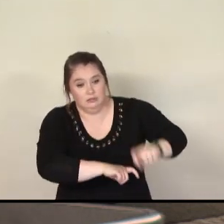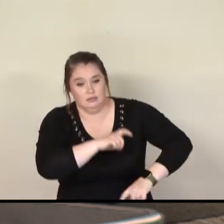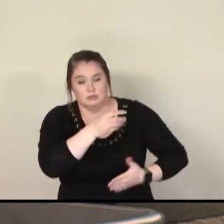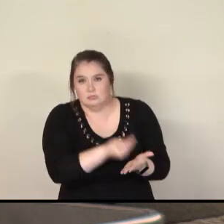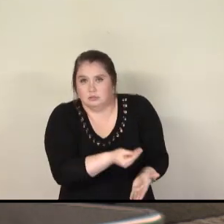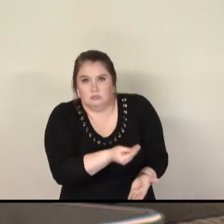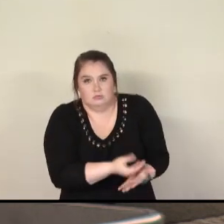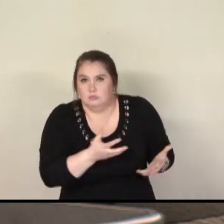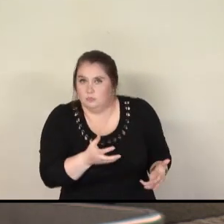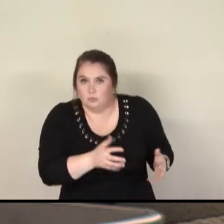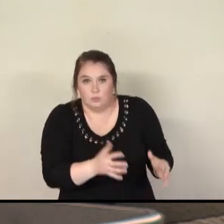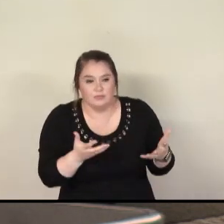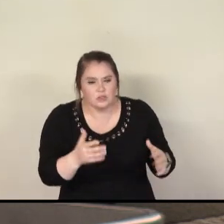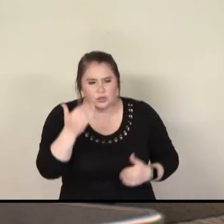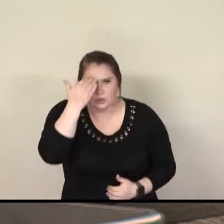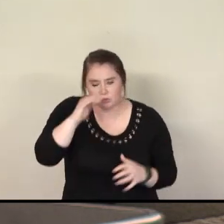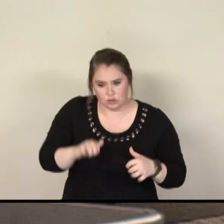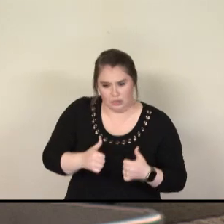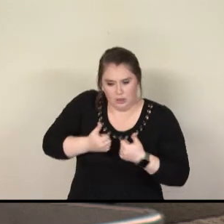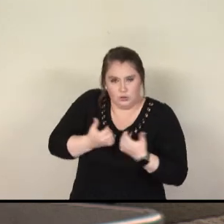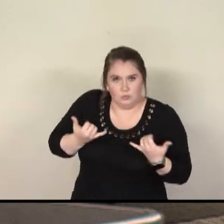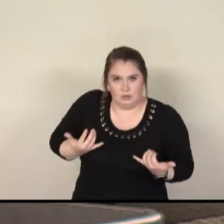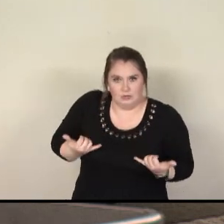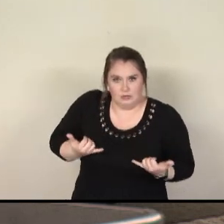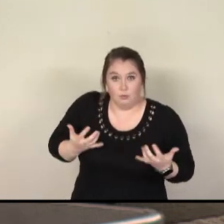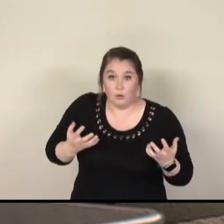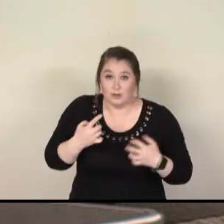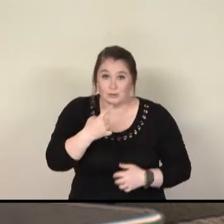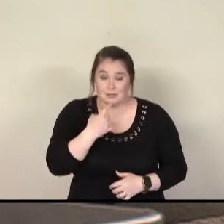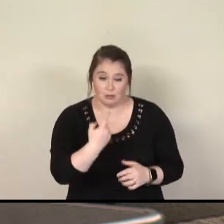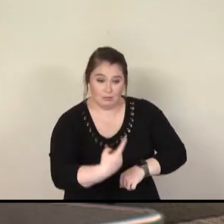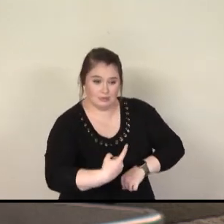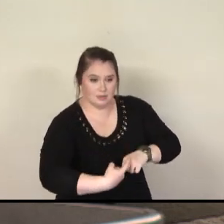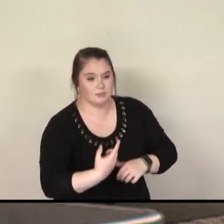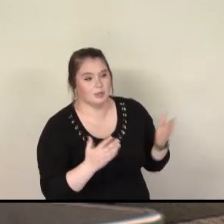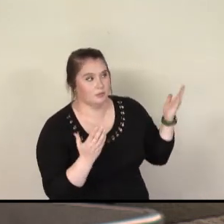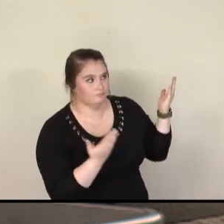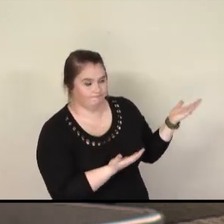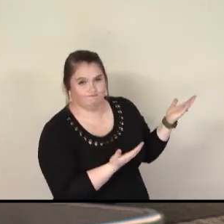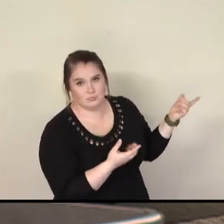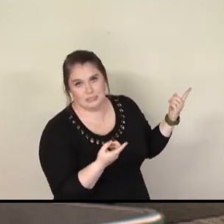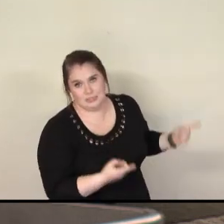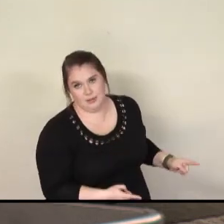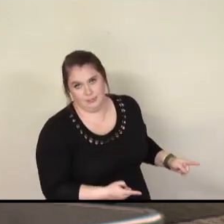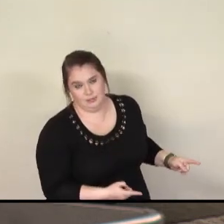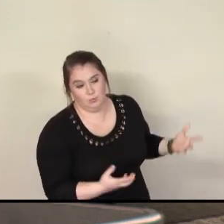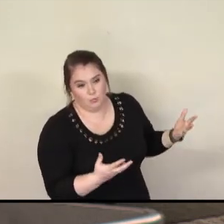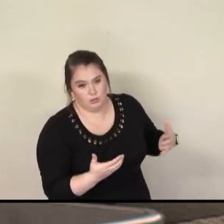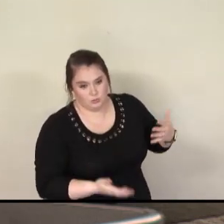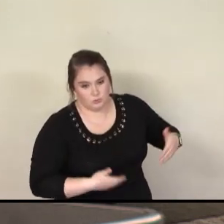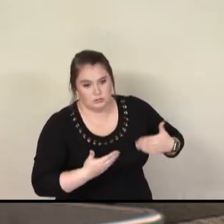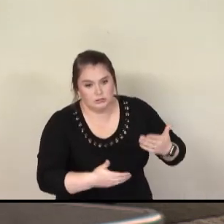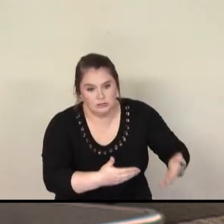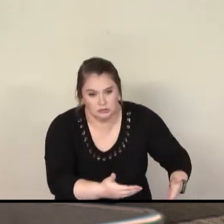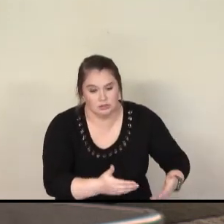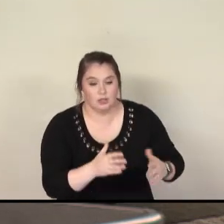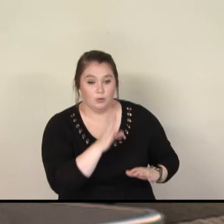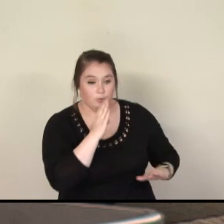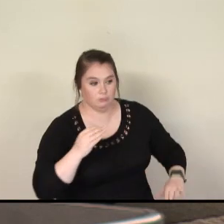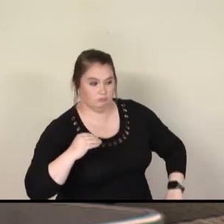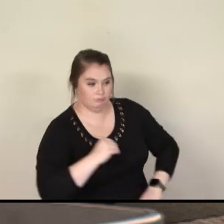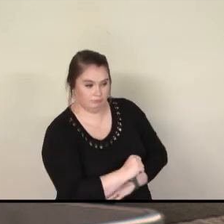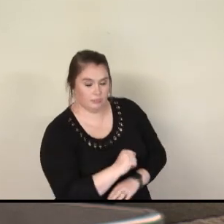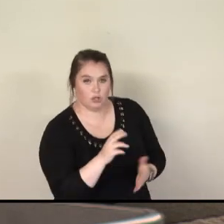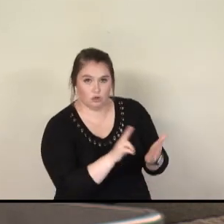of our challenge right now, we wanted to come to you one time and say, this is what it is, and it also helps expedite payment to the